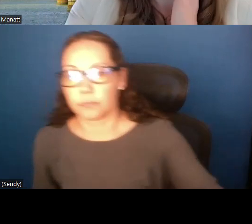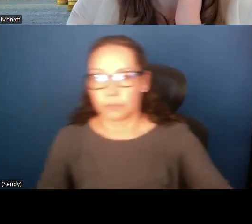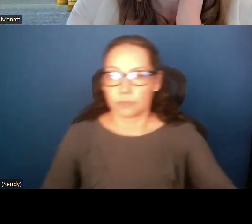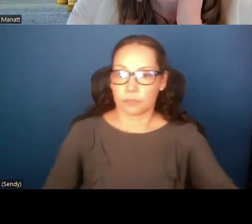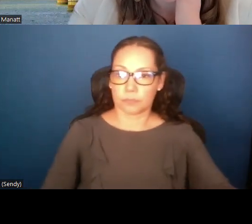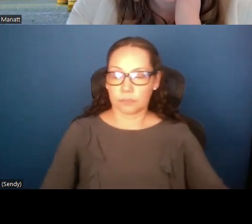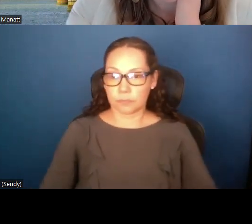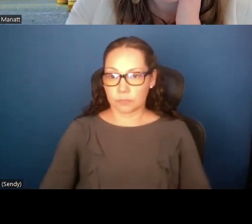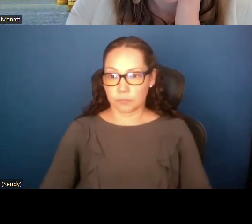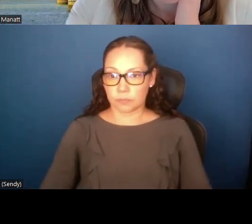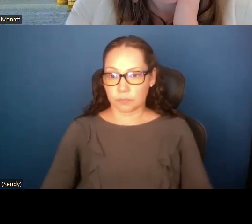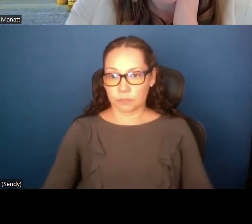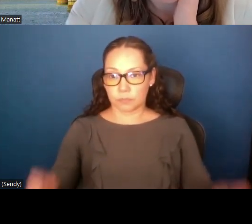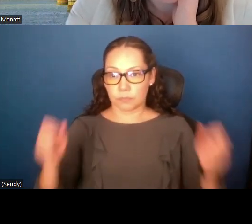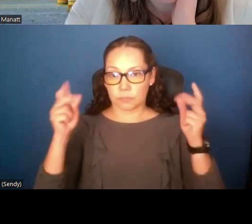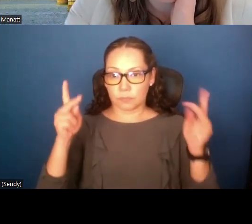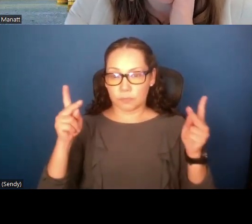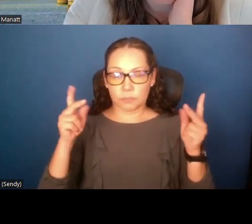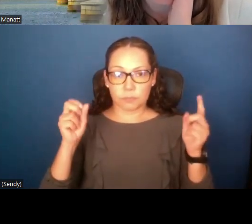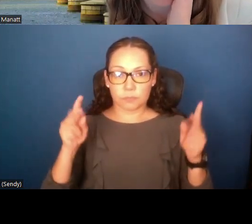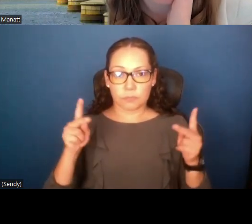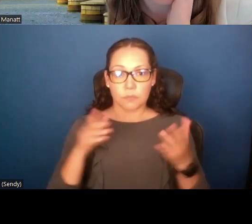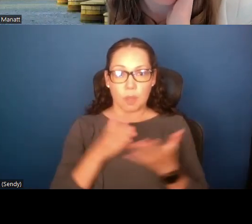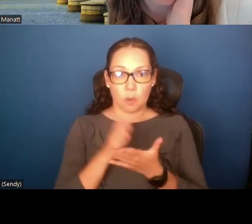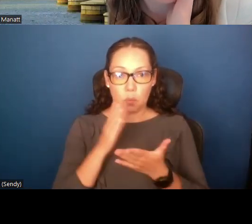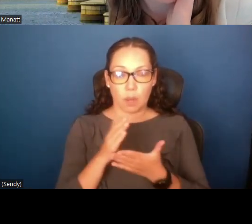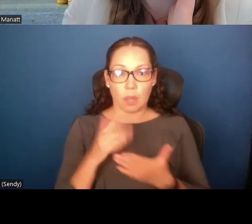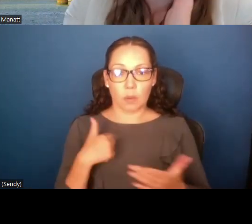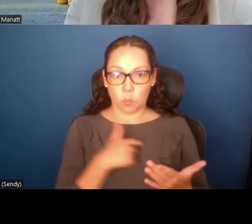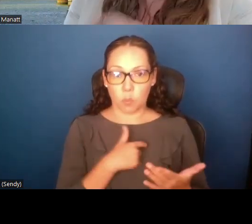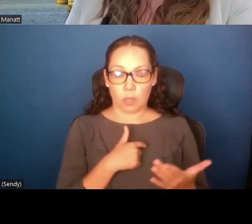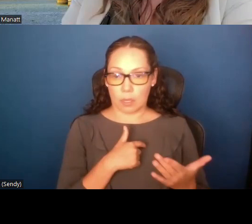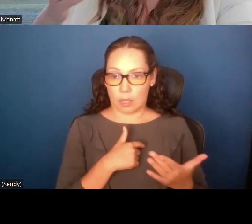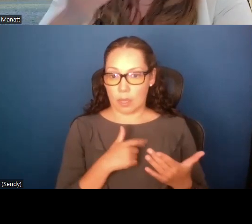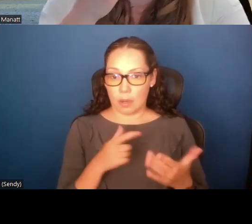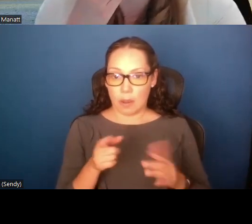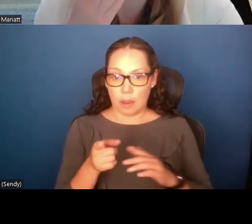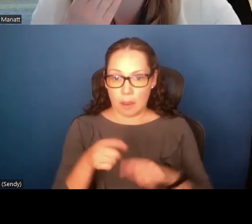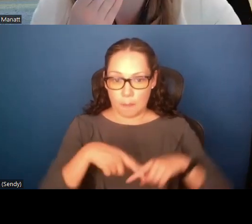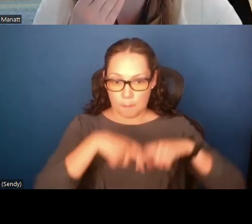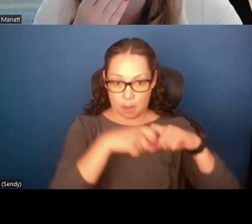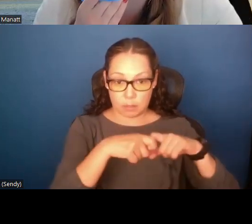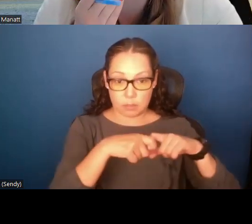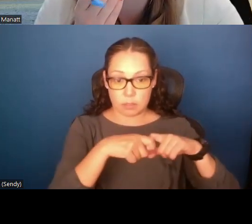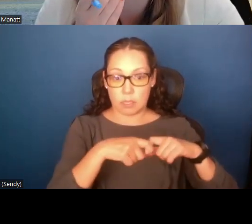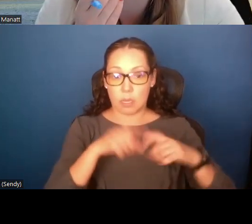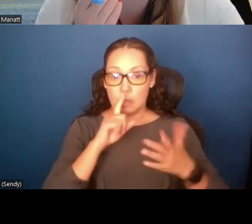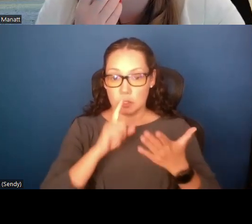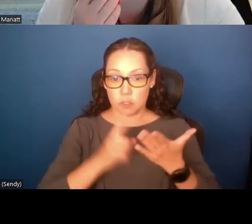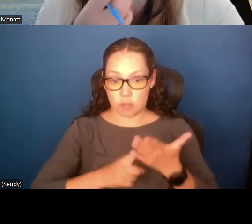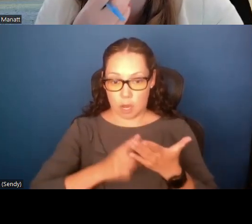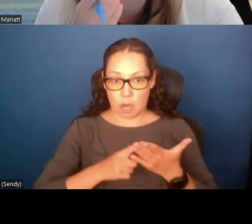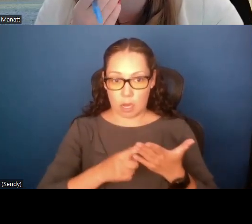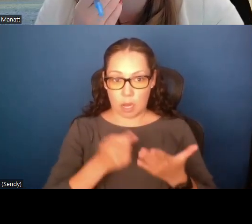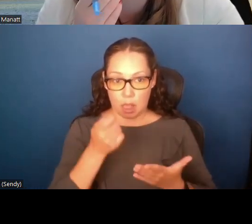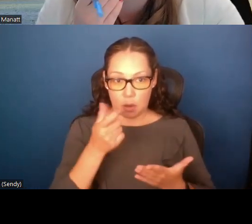All right. I think in that situation, we can pause for a moment and just talk this through a little bit further. So if we could go back